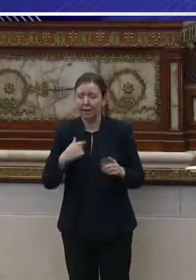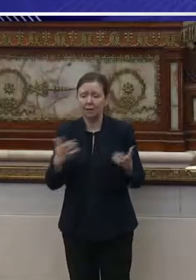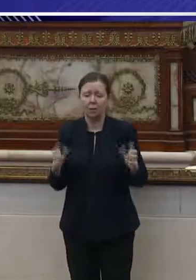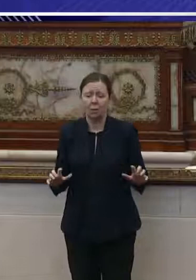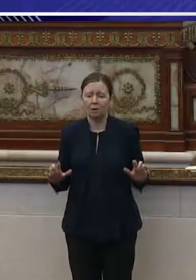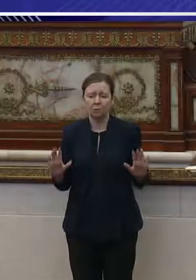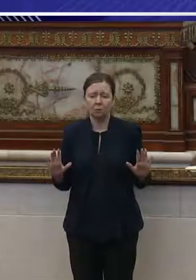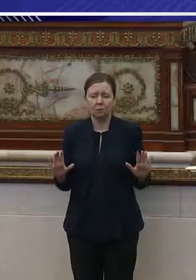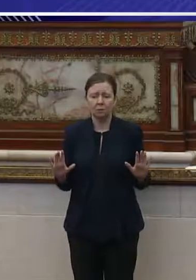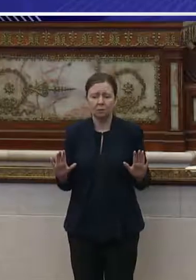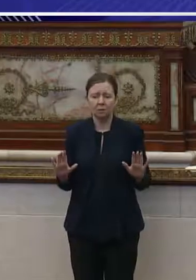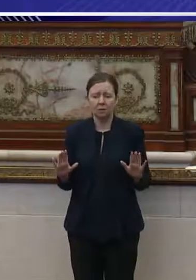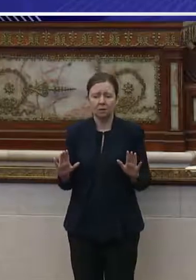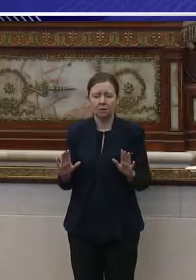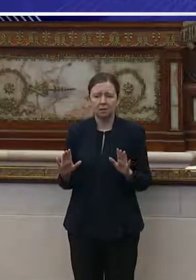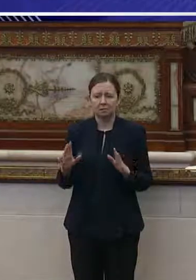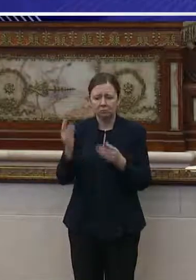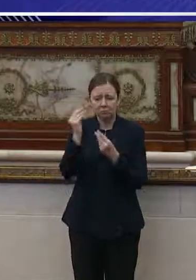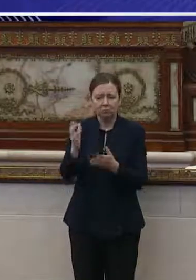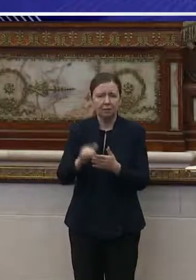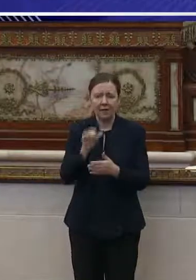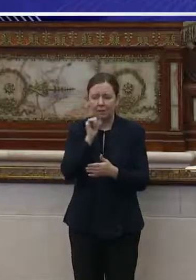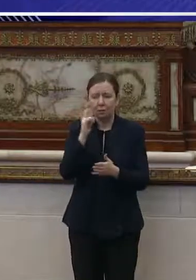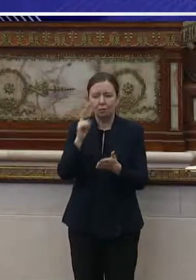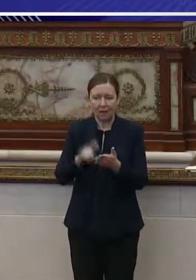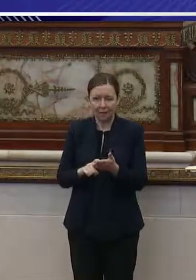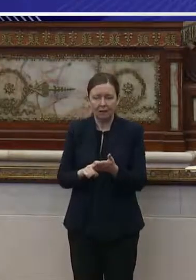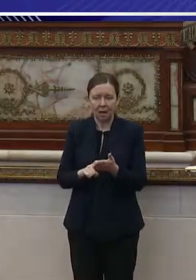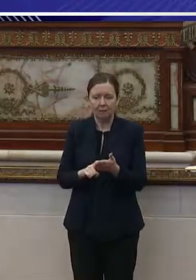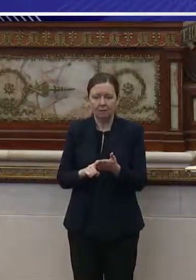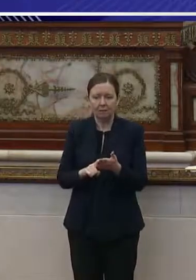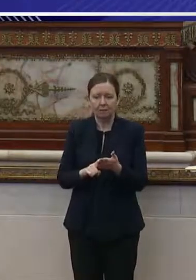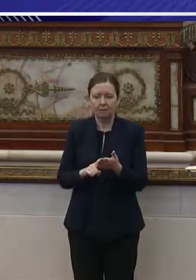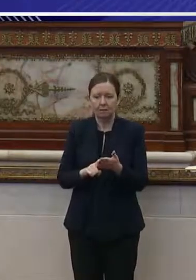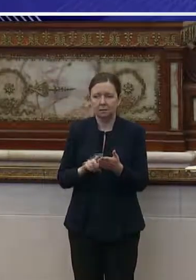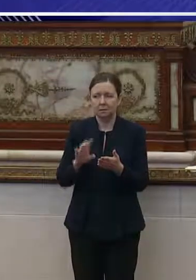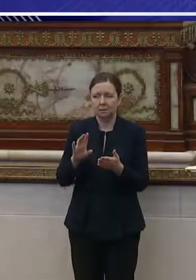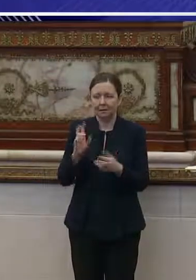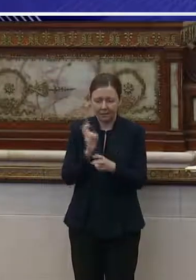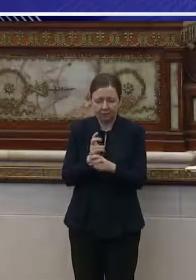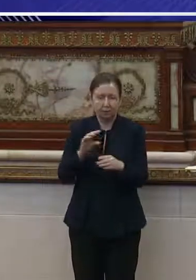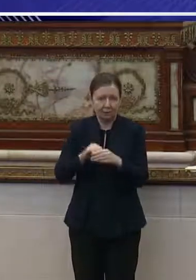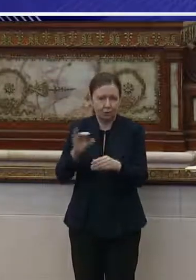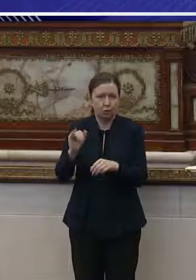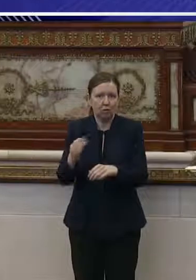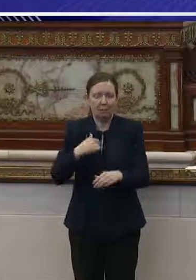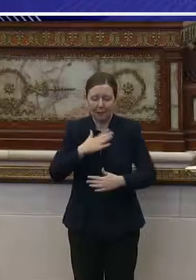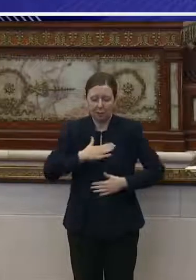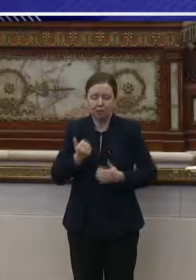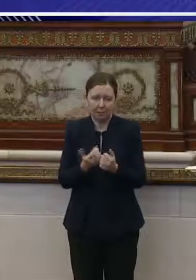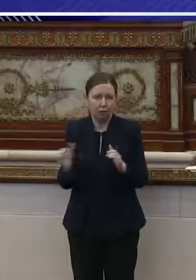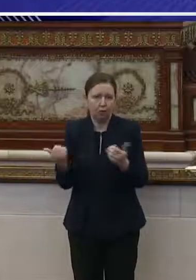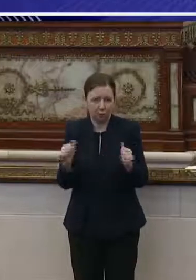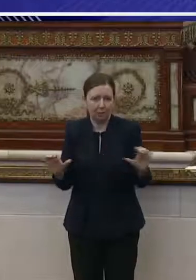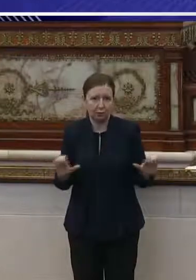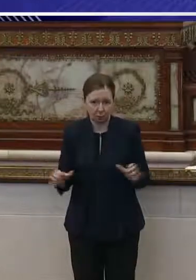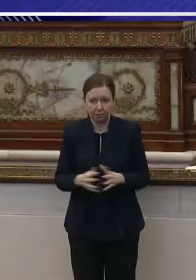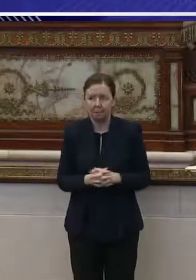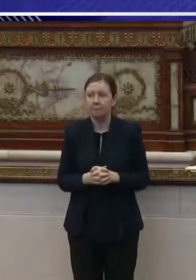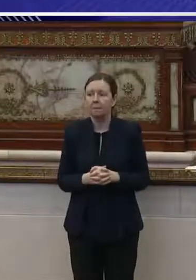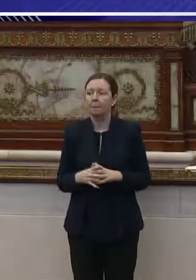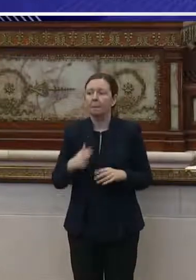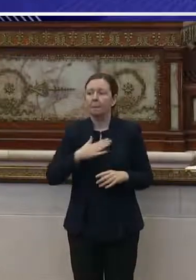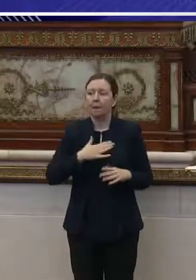to at all convey that I don't recognize how difficult your job is, and I appreciate everything you're trying to do.